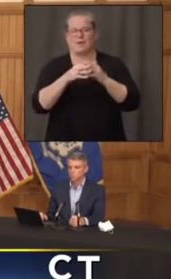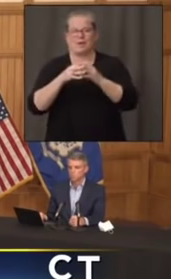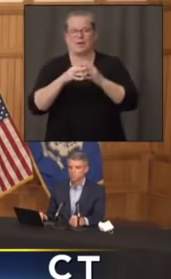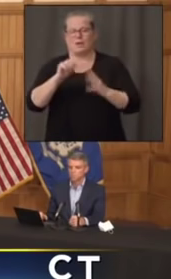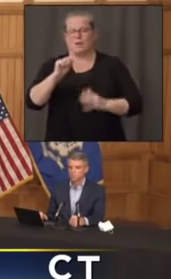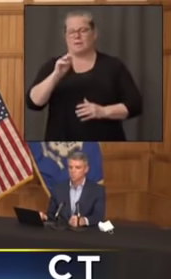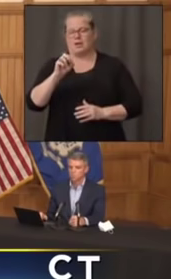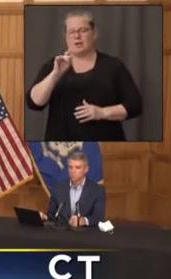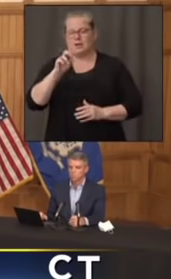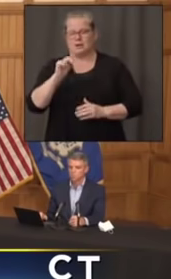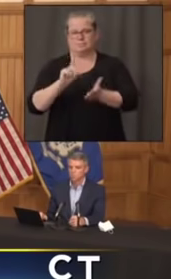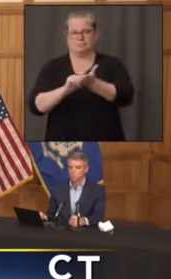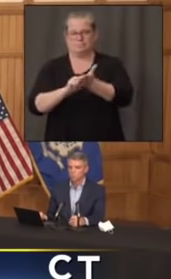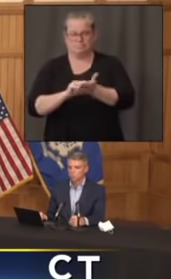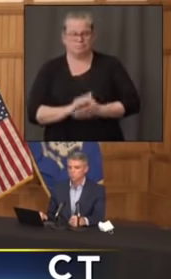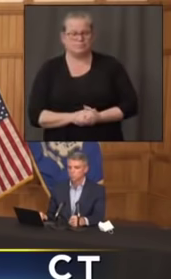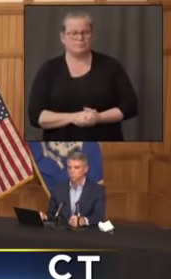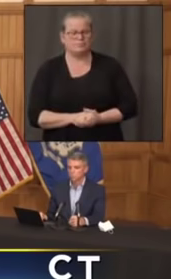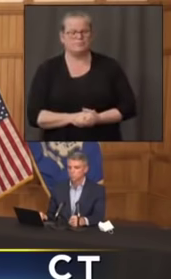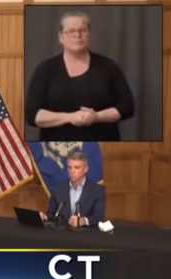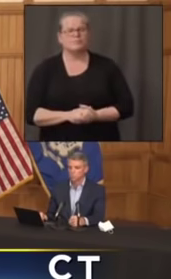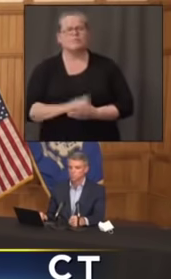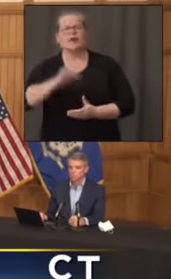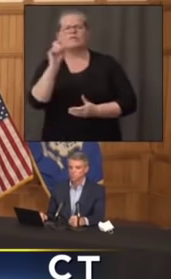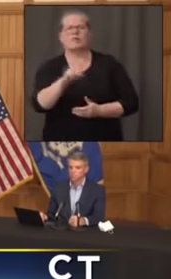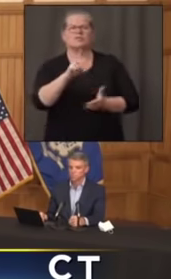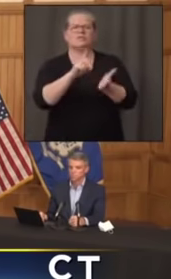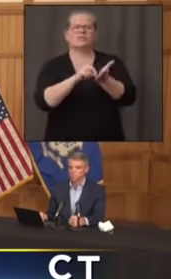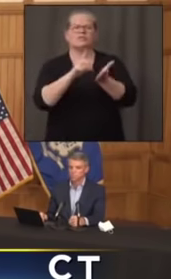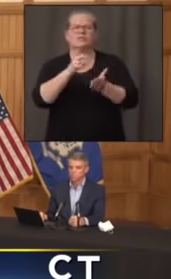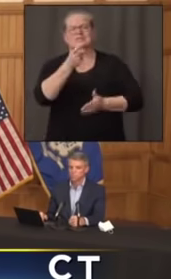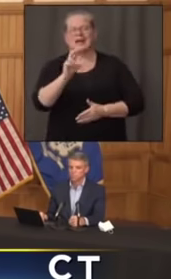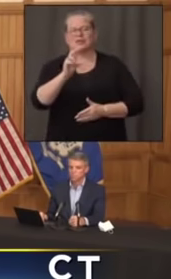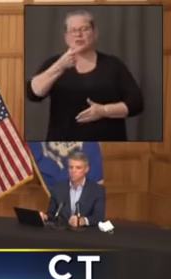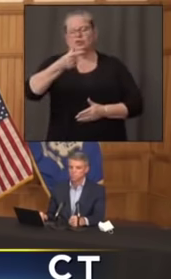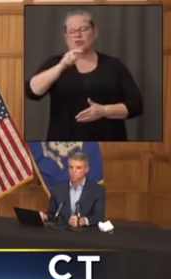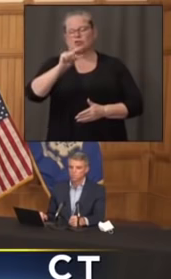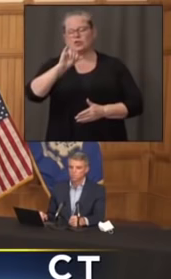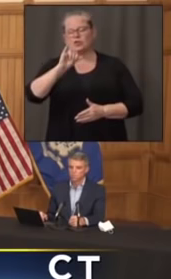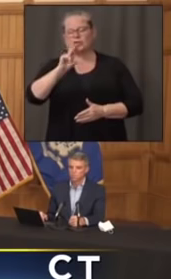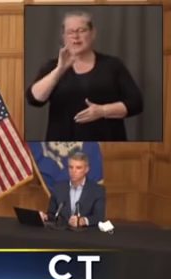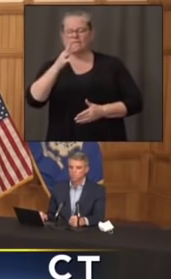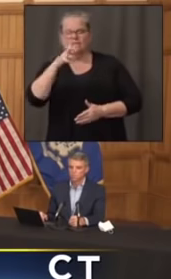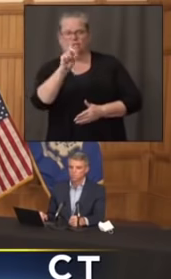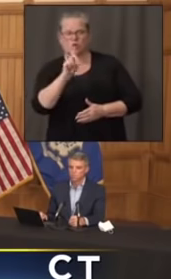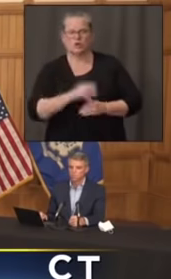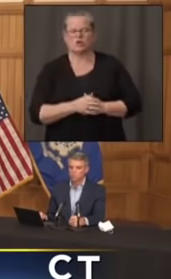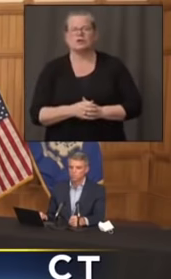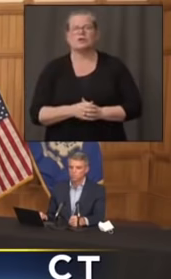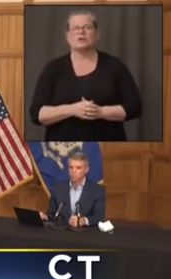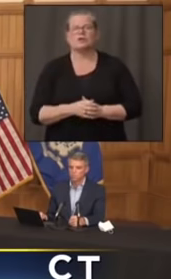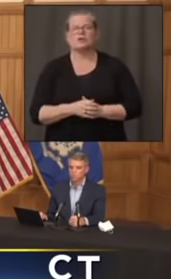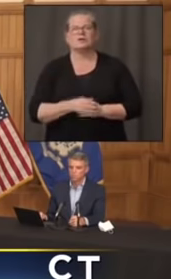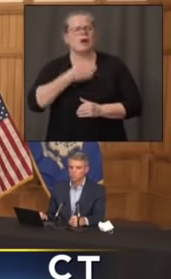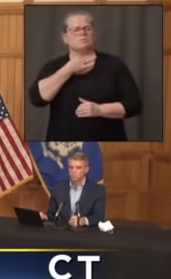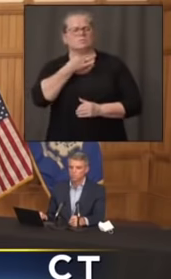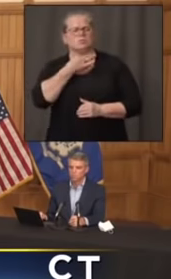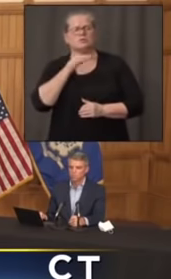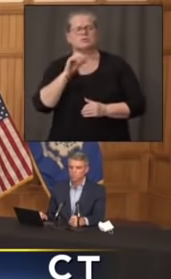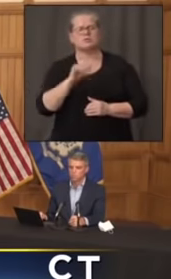Thank you. This is a question for Dr. Gifford. I asked the governor the other day. Given the approach